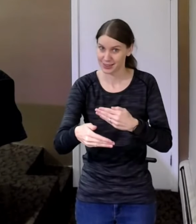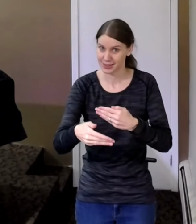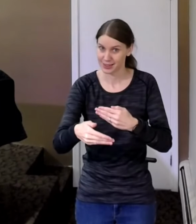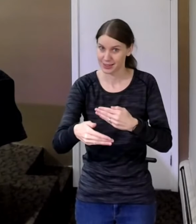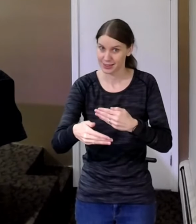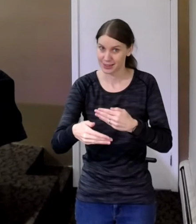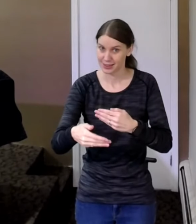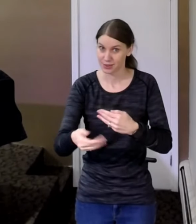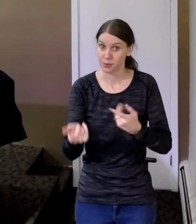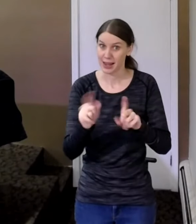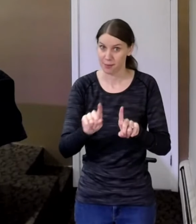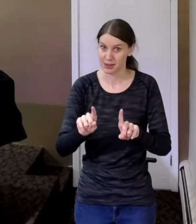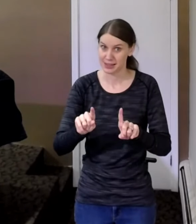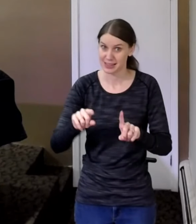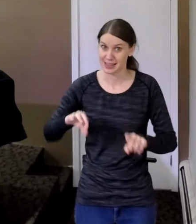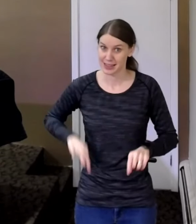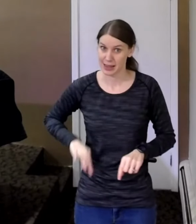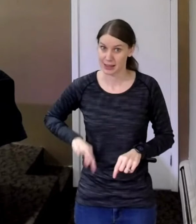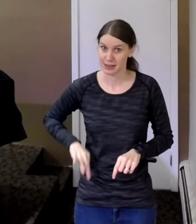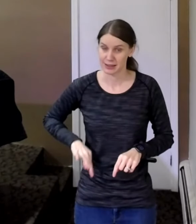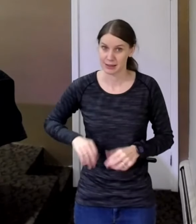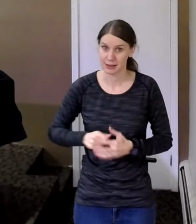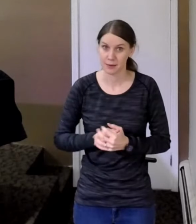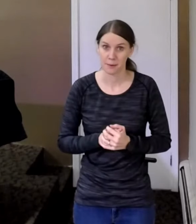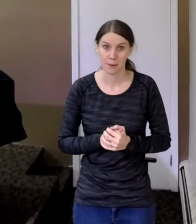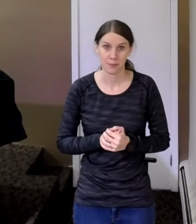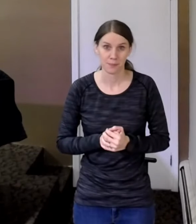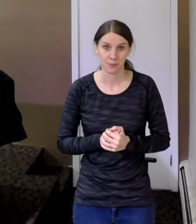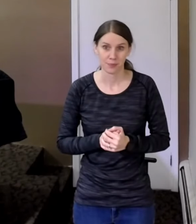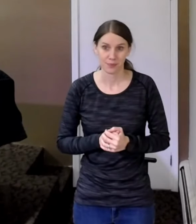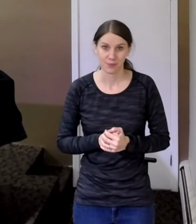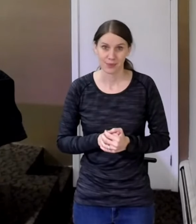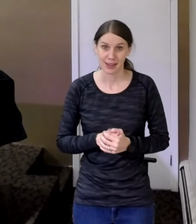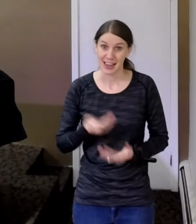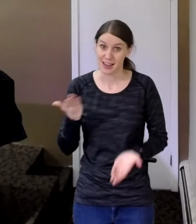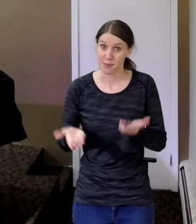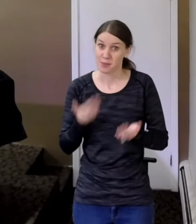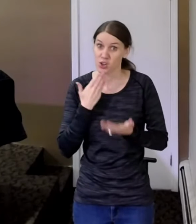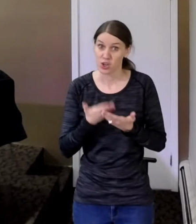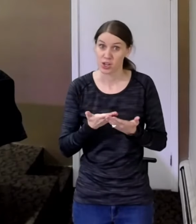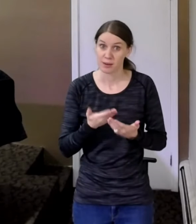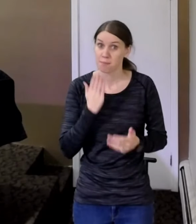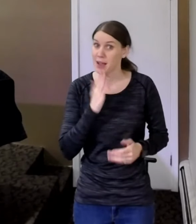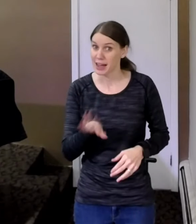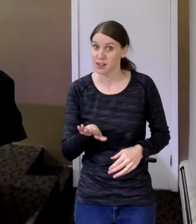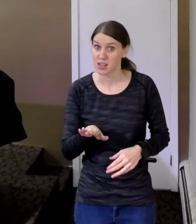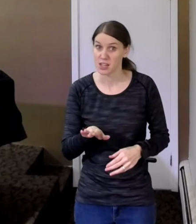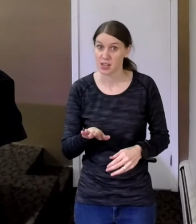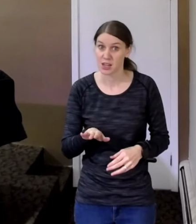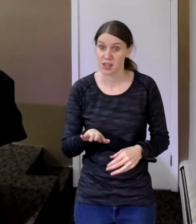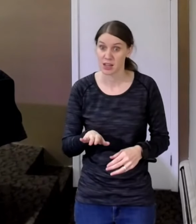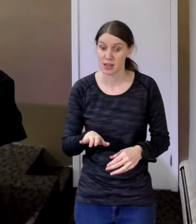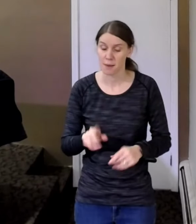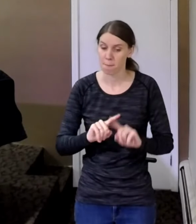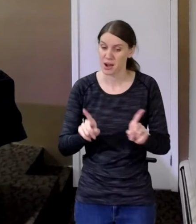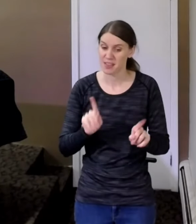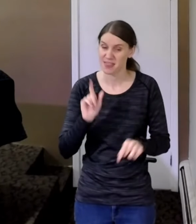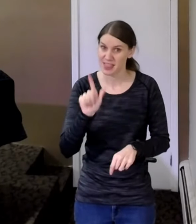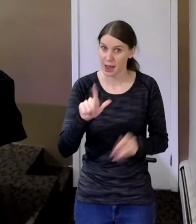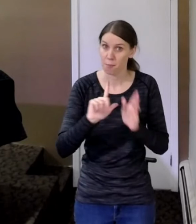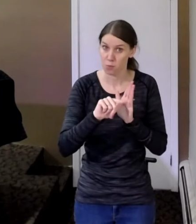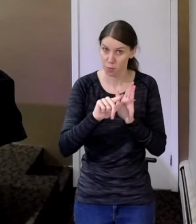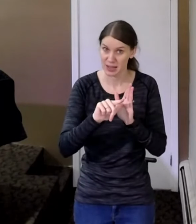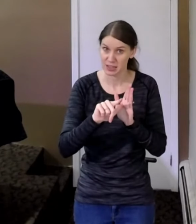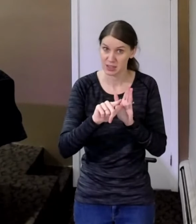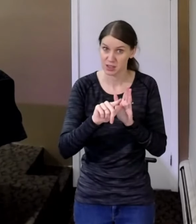Now, the problem with consequences is they are usually completely out of our control once we have acted,